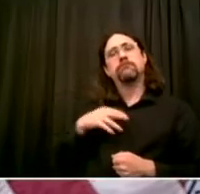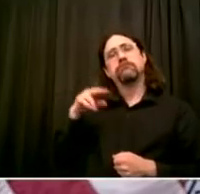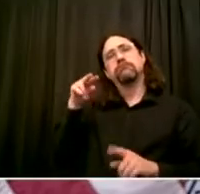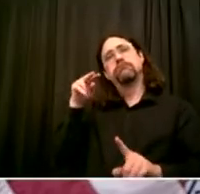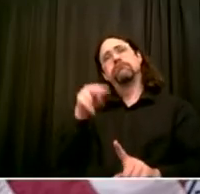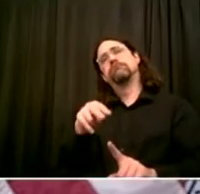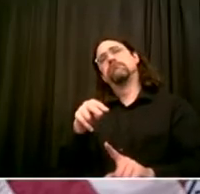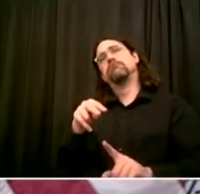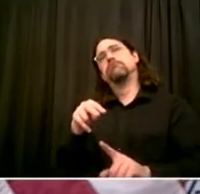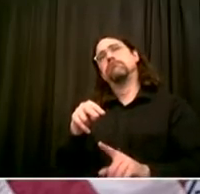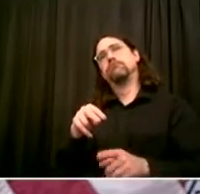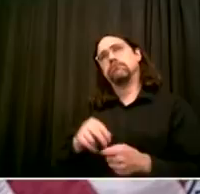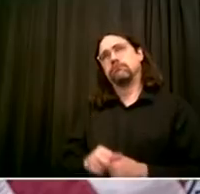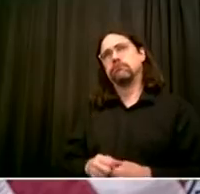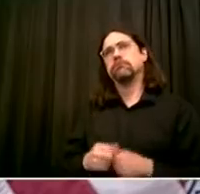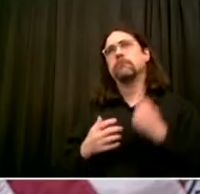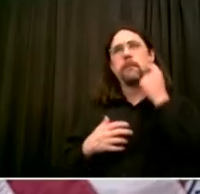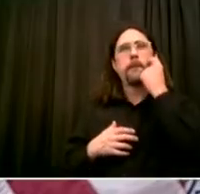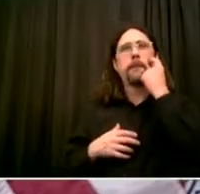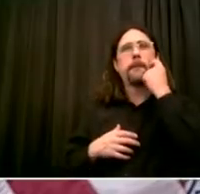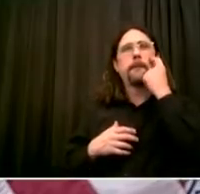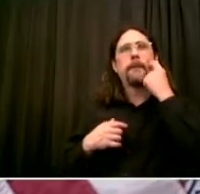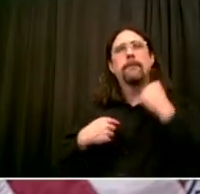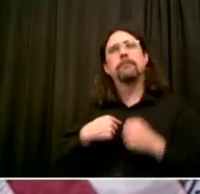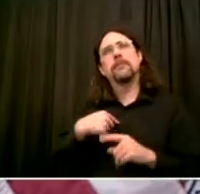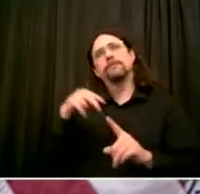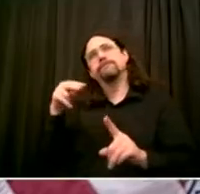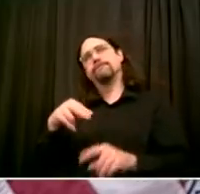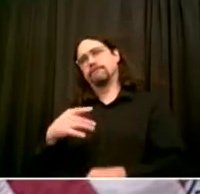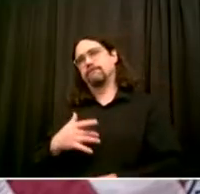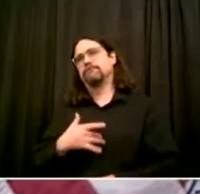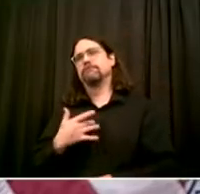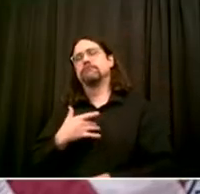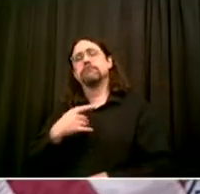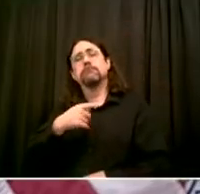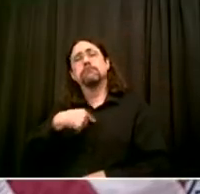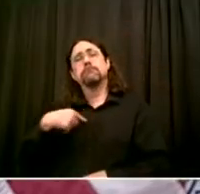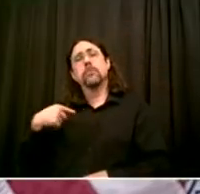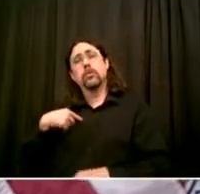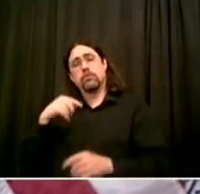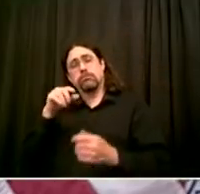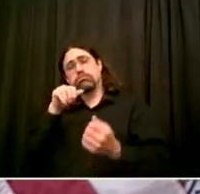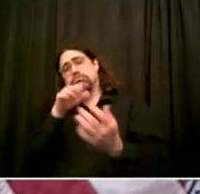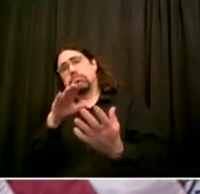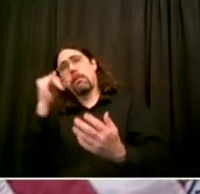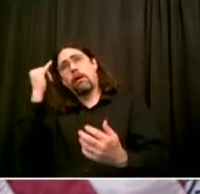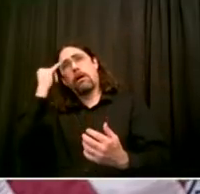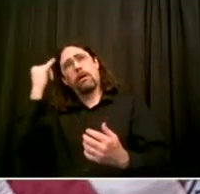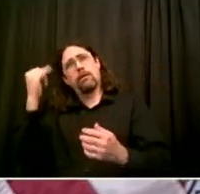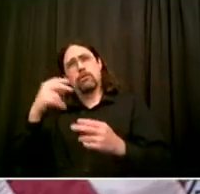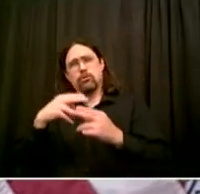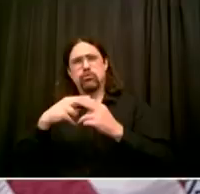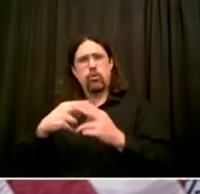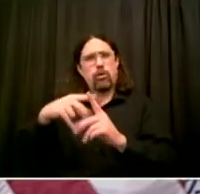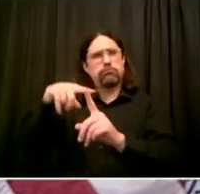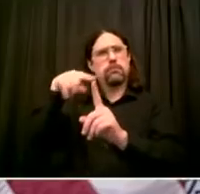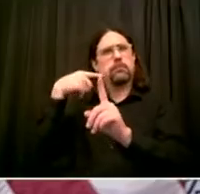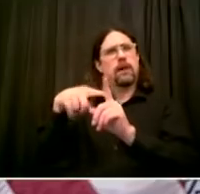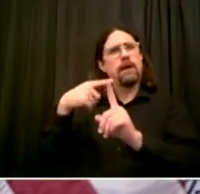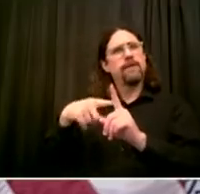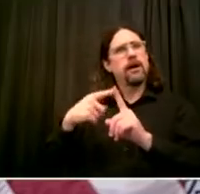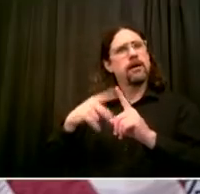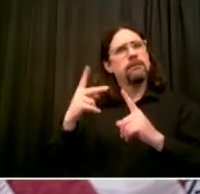voluntary approach. If we don't find that, we always will consider other options, but I want to accent the positive because that's what we've seen from the people of the